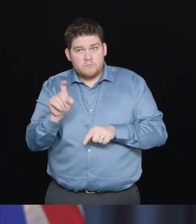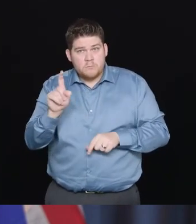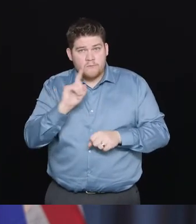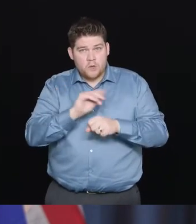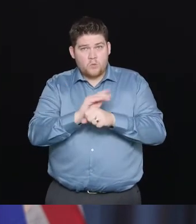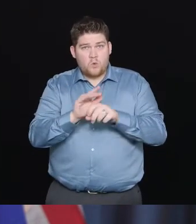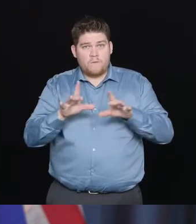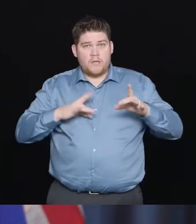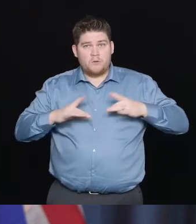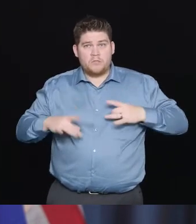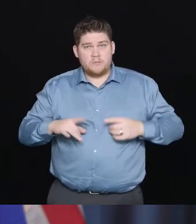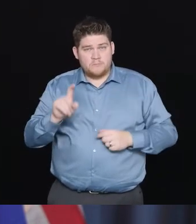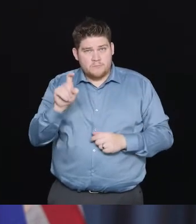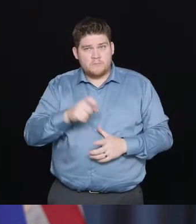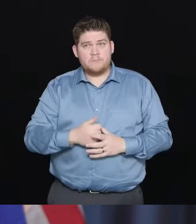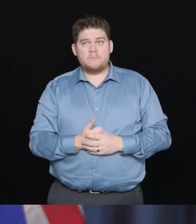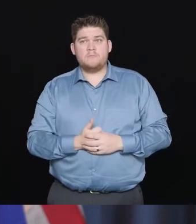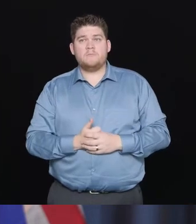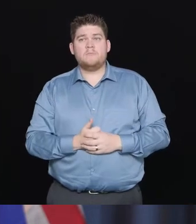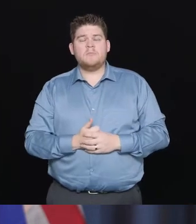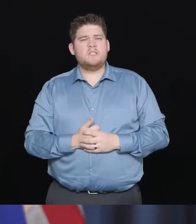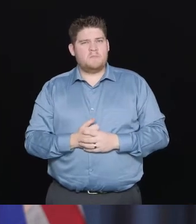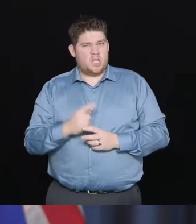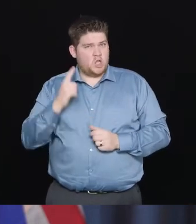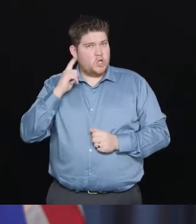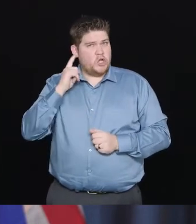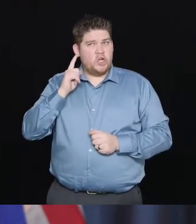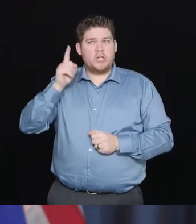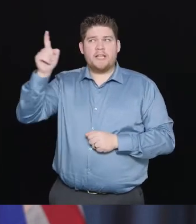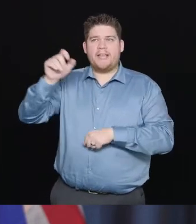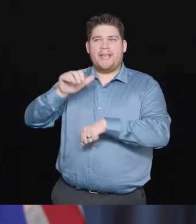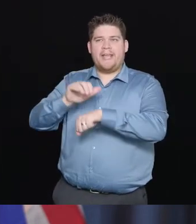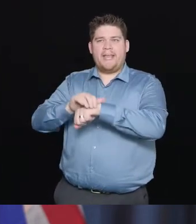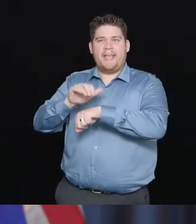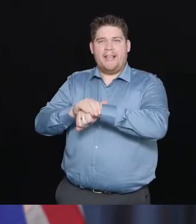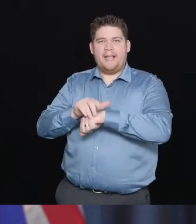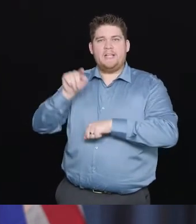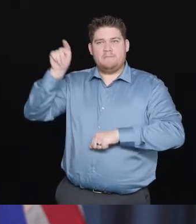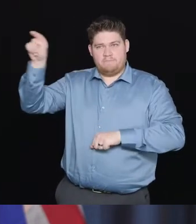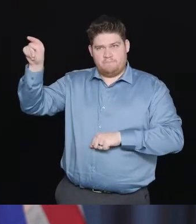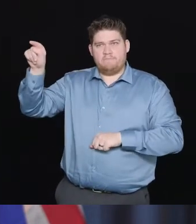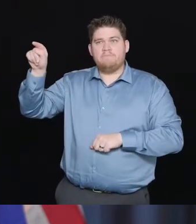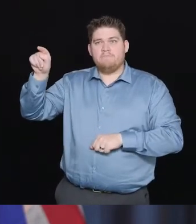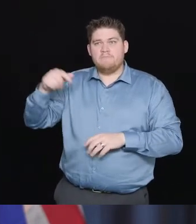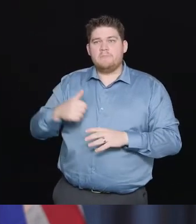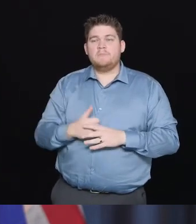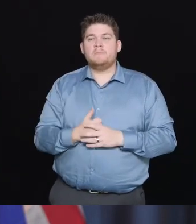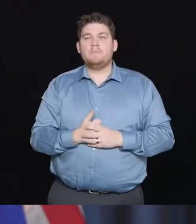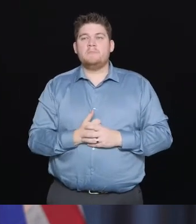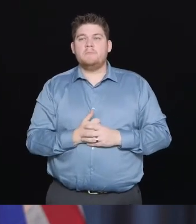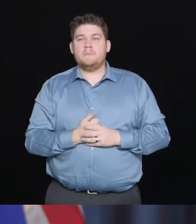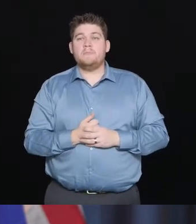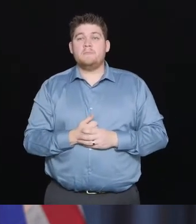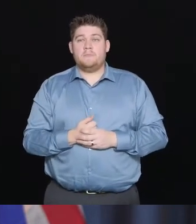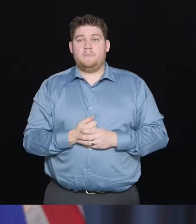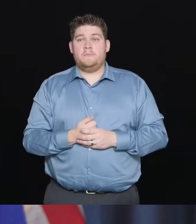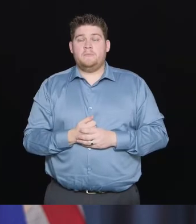the UK, apparently the baby's mother and even care provider initially passed off the fever as being caused by teething.